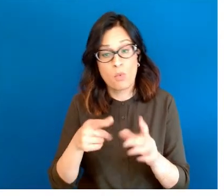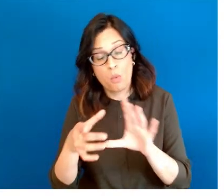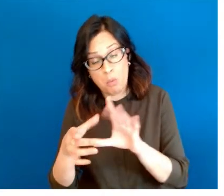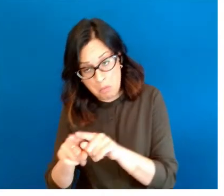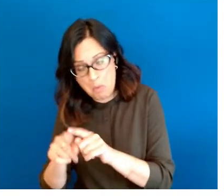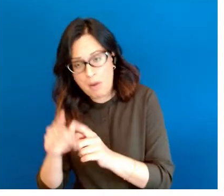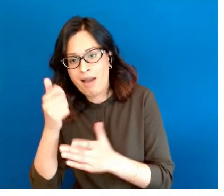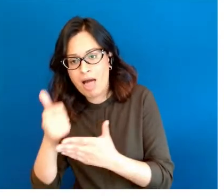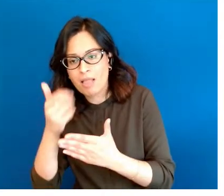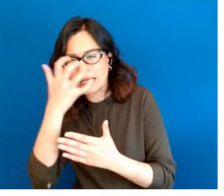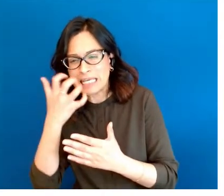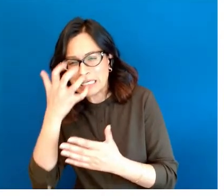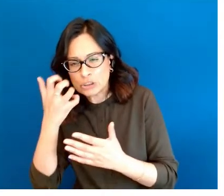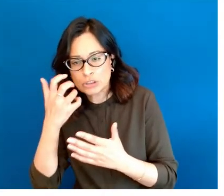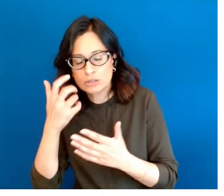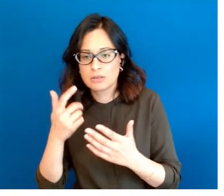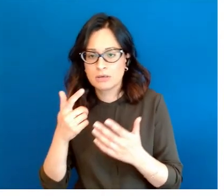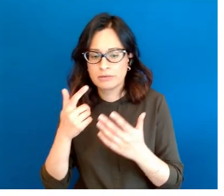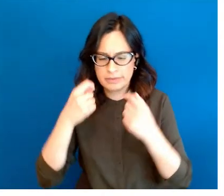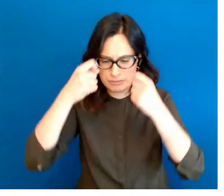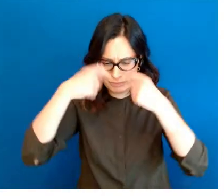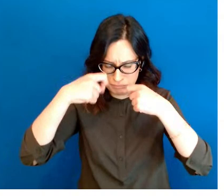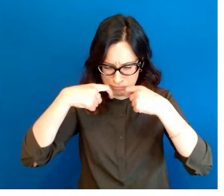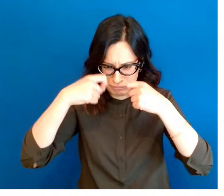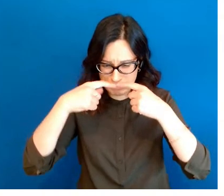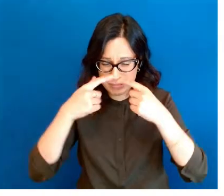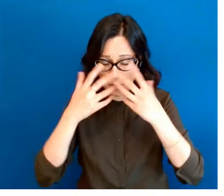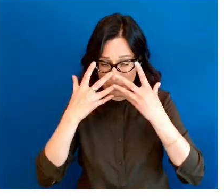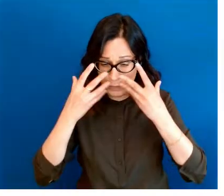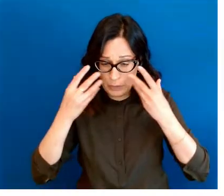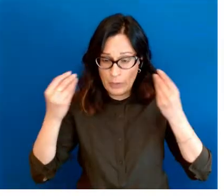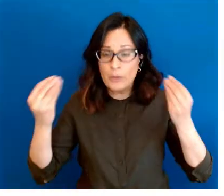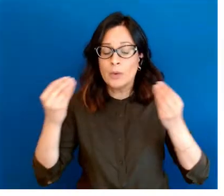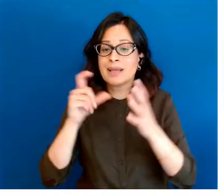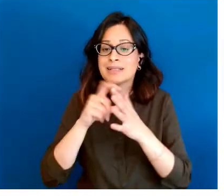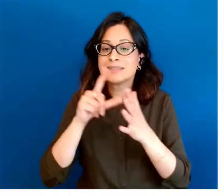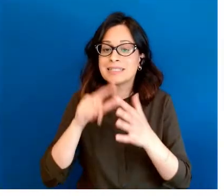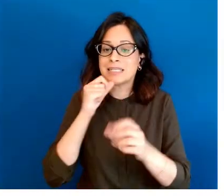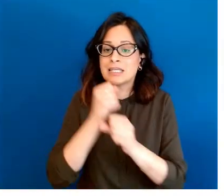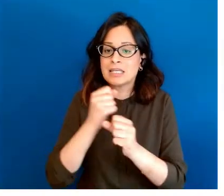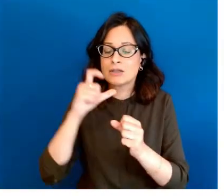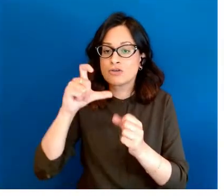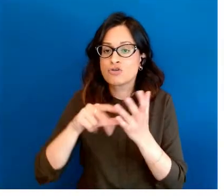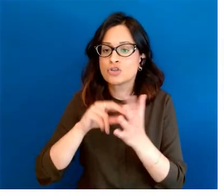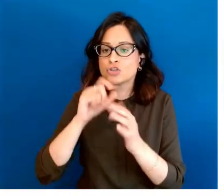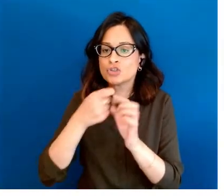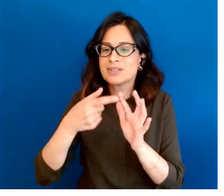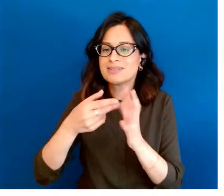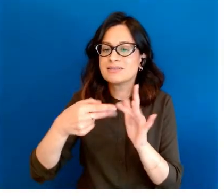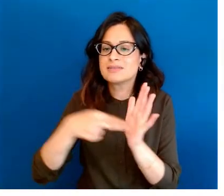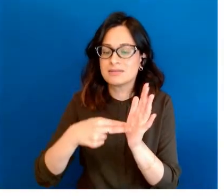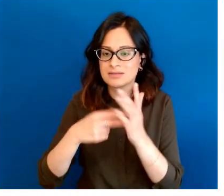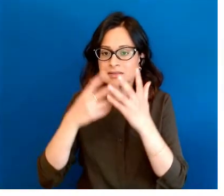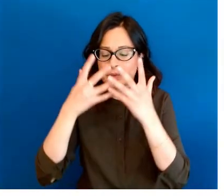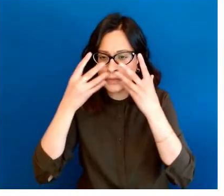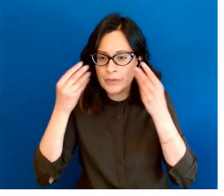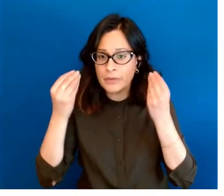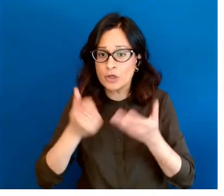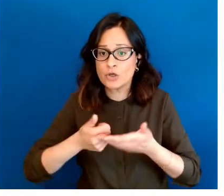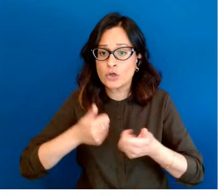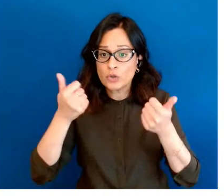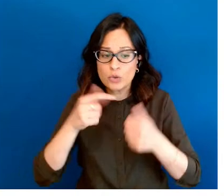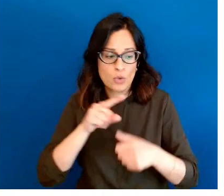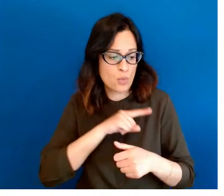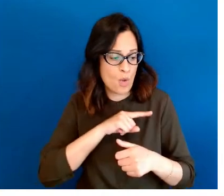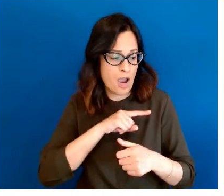Unfortunately, decongestants are fantastic at relieving nasal obstruction. Unfortunately, because tachyphylaxis occurs to